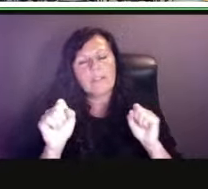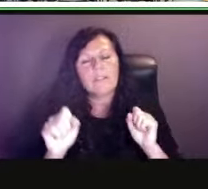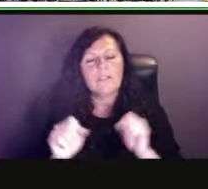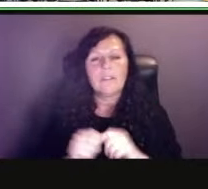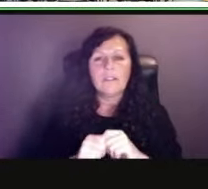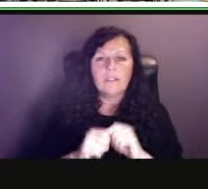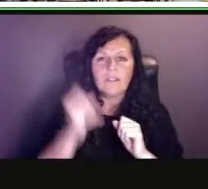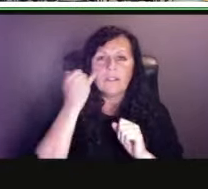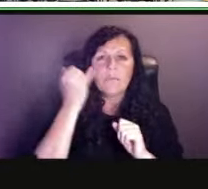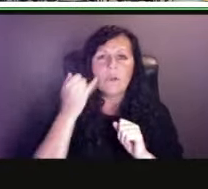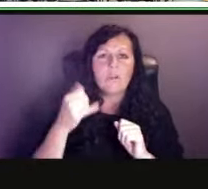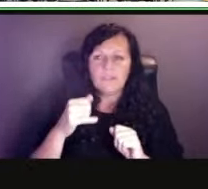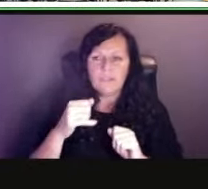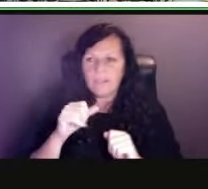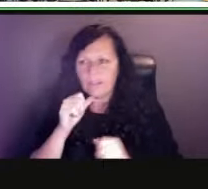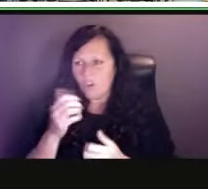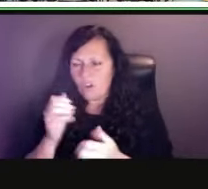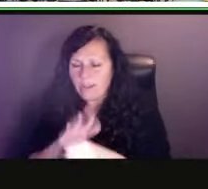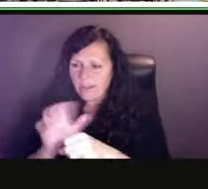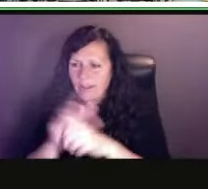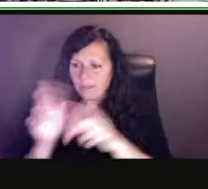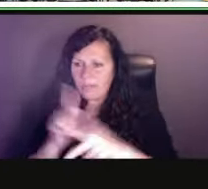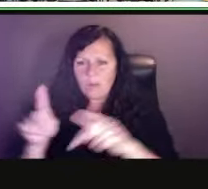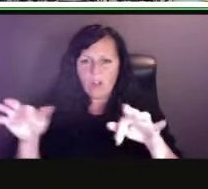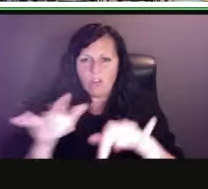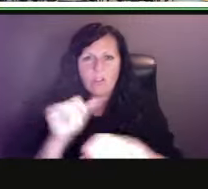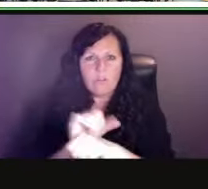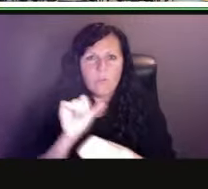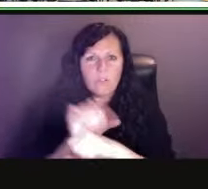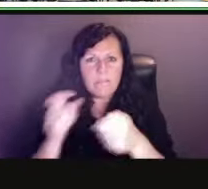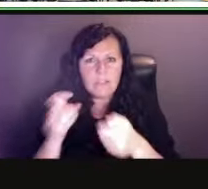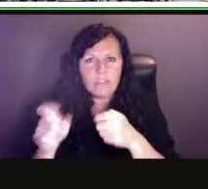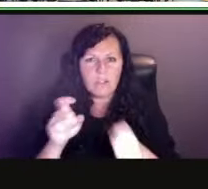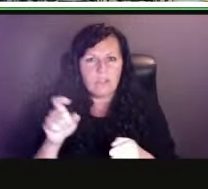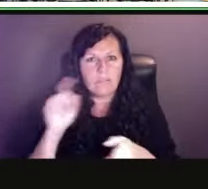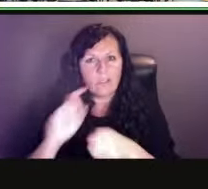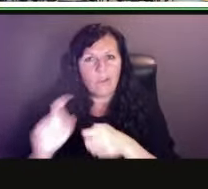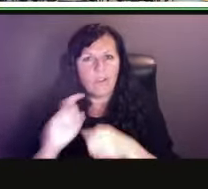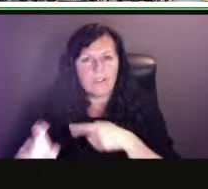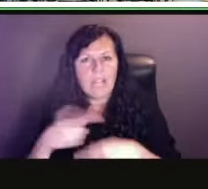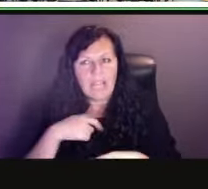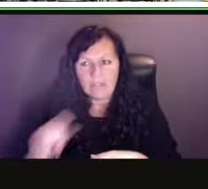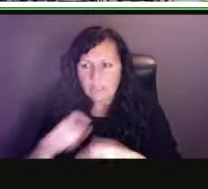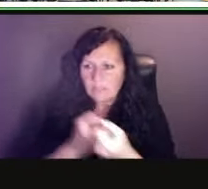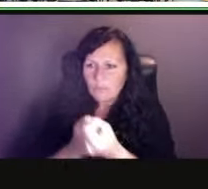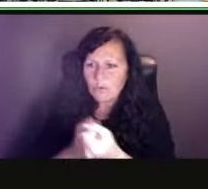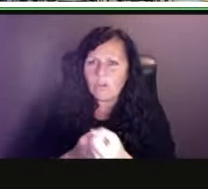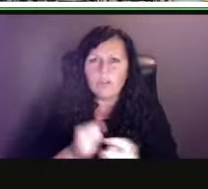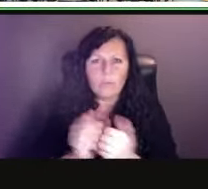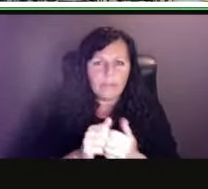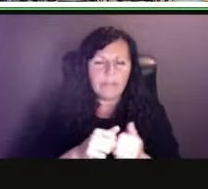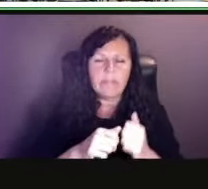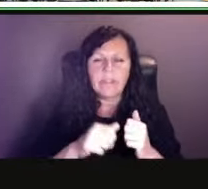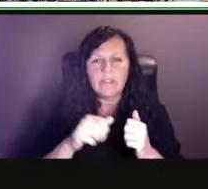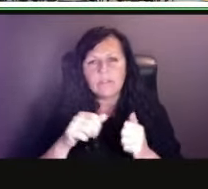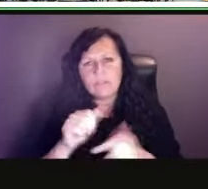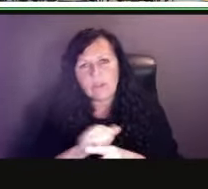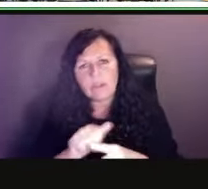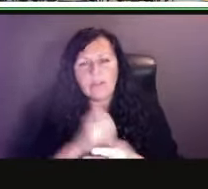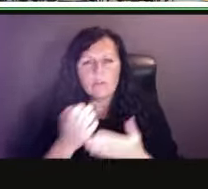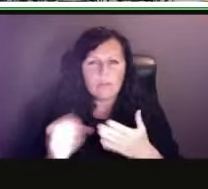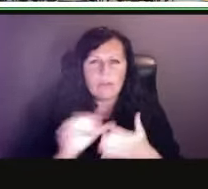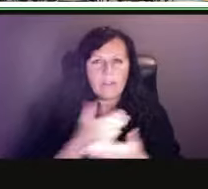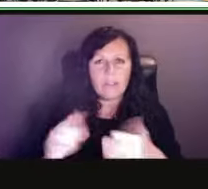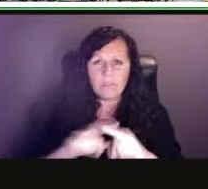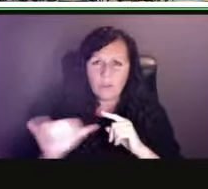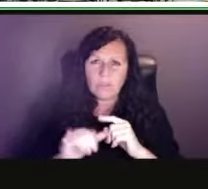sure that the patrol officers that are out there in the field handling calls have the support they need with the training and equipment, but also their partners to help them out and back